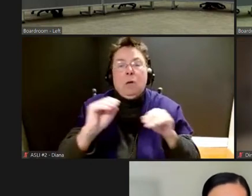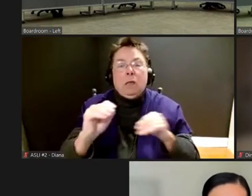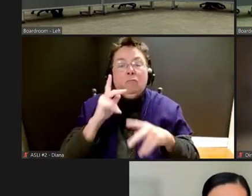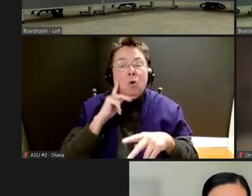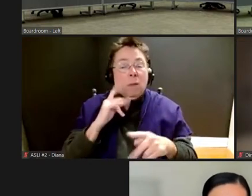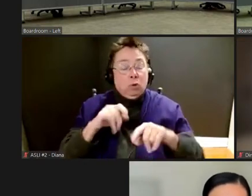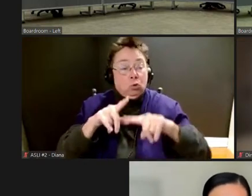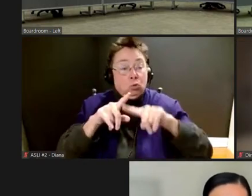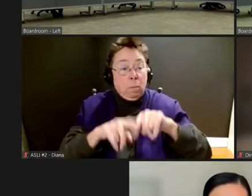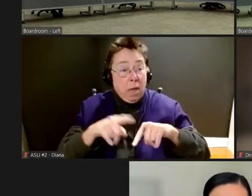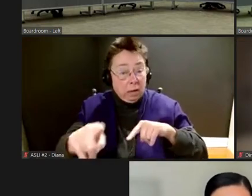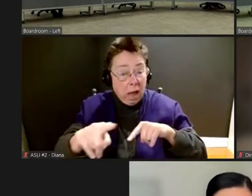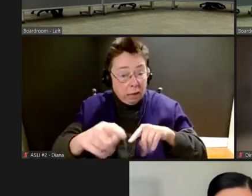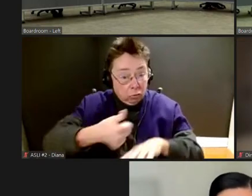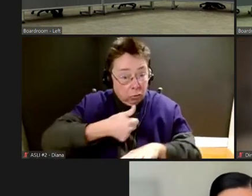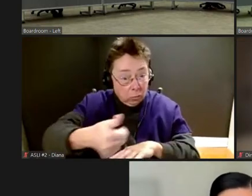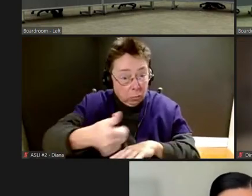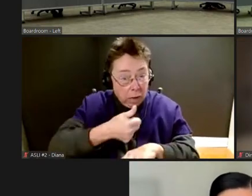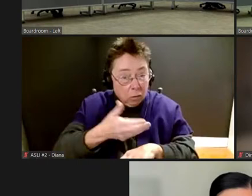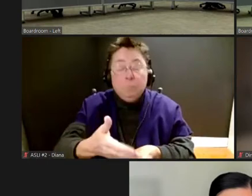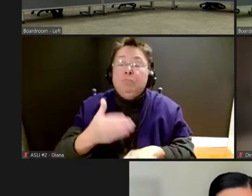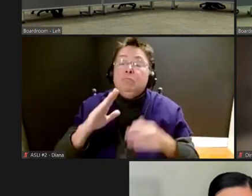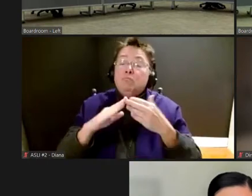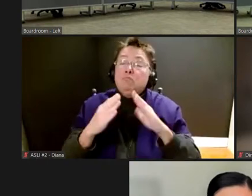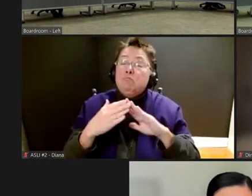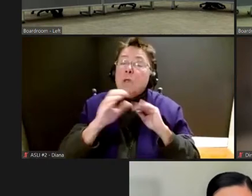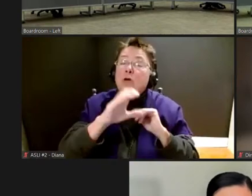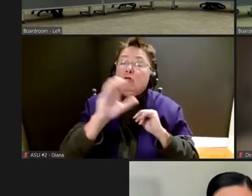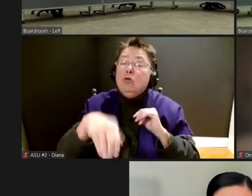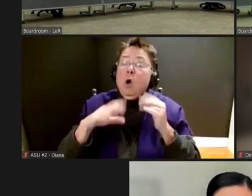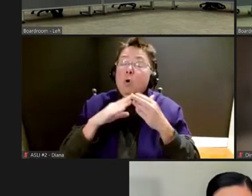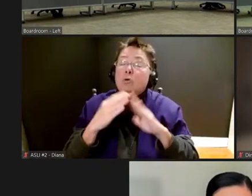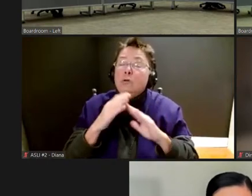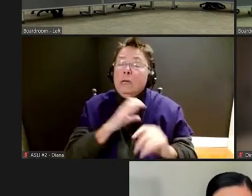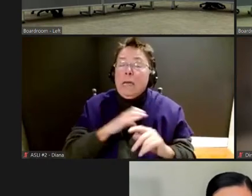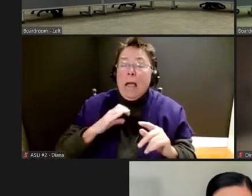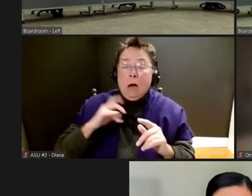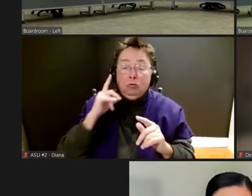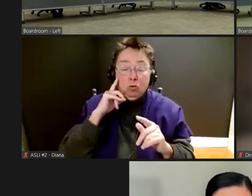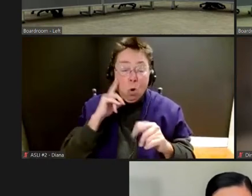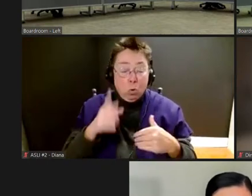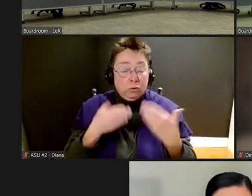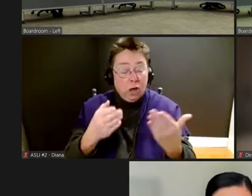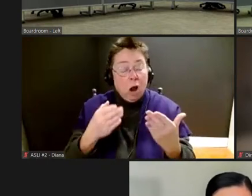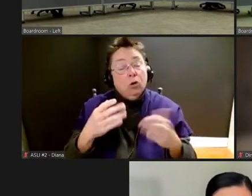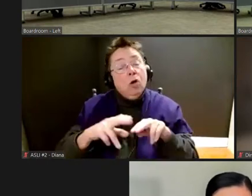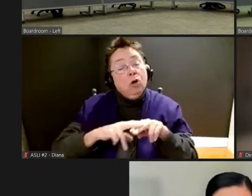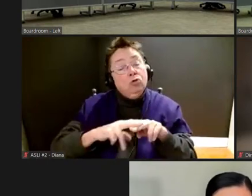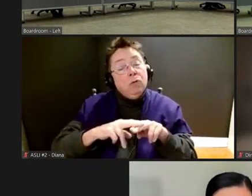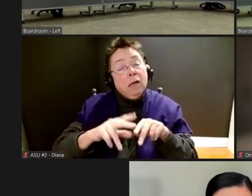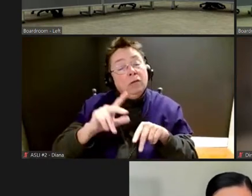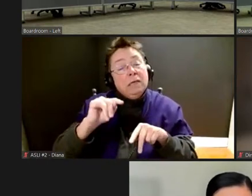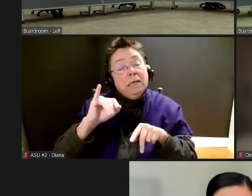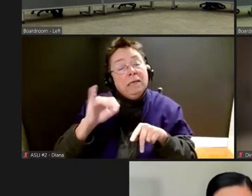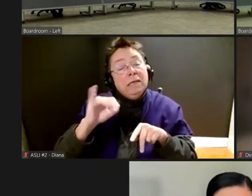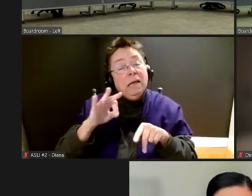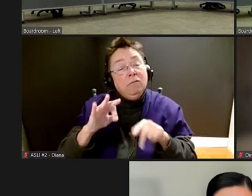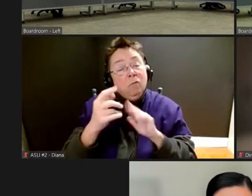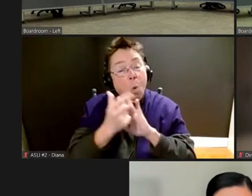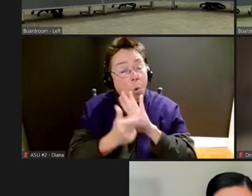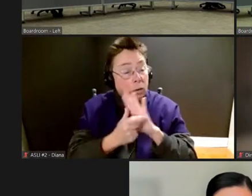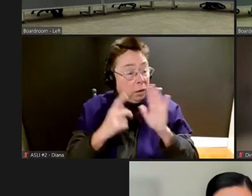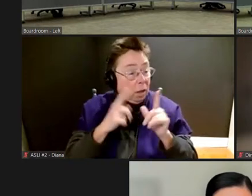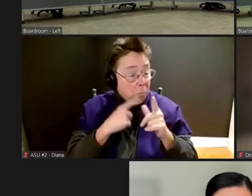this area. The Chicago City Council will consider the introduction of the transit TIF ordinance by the city's Department of Planning and